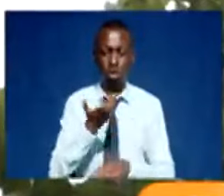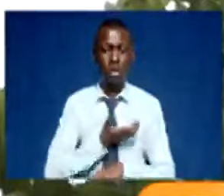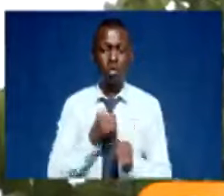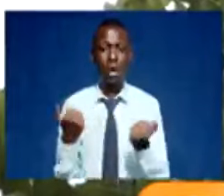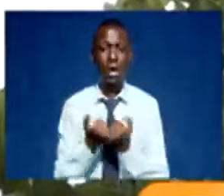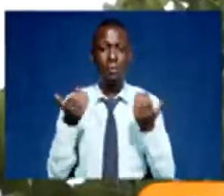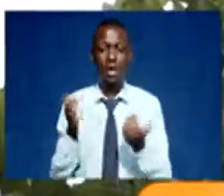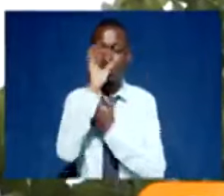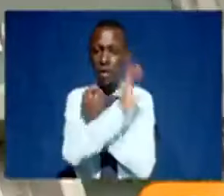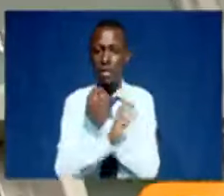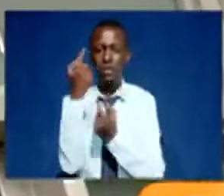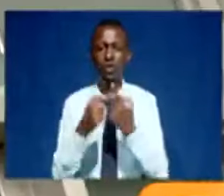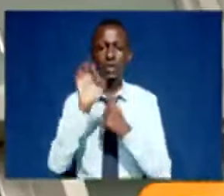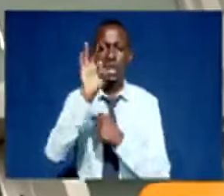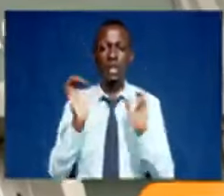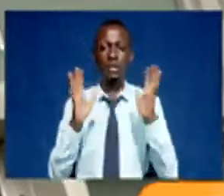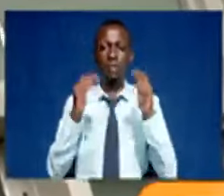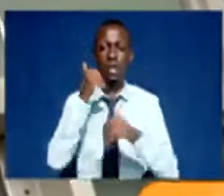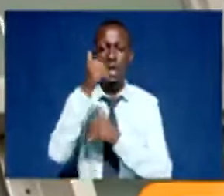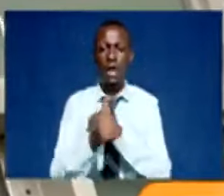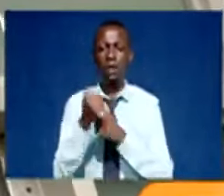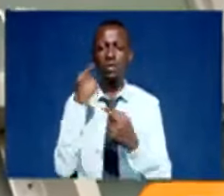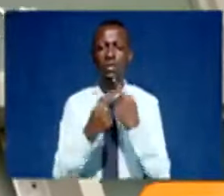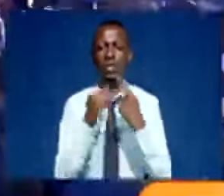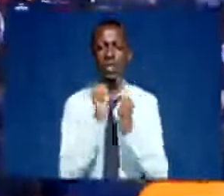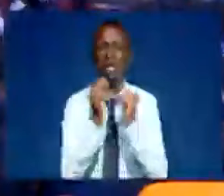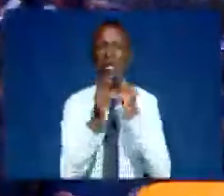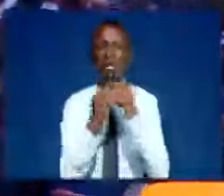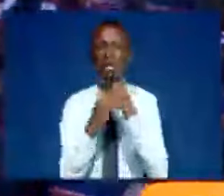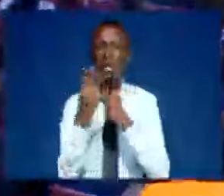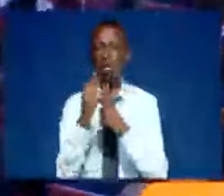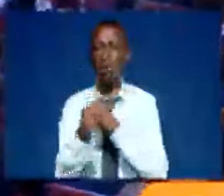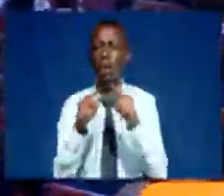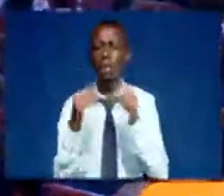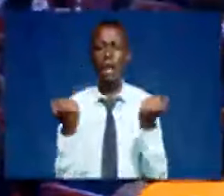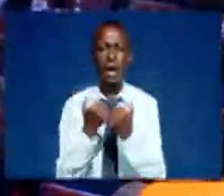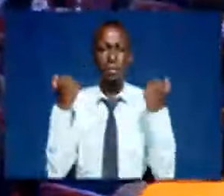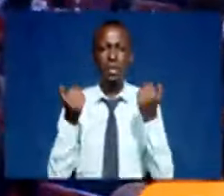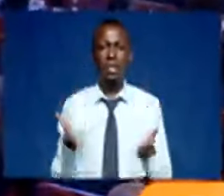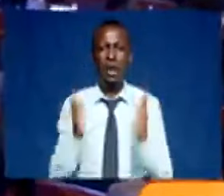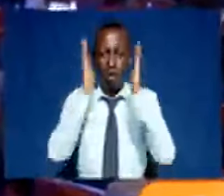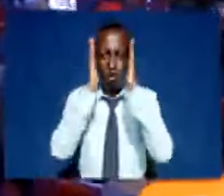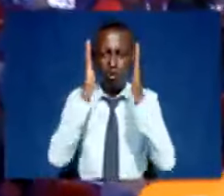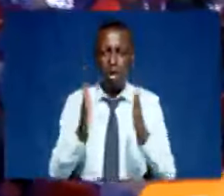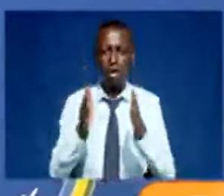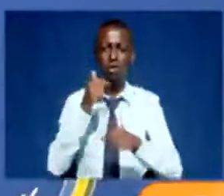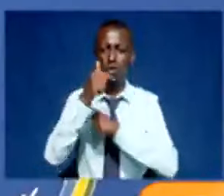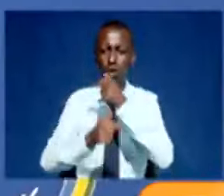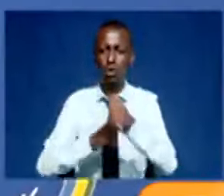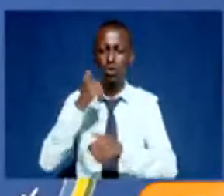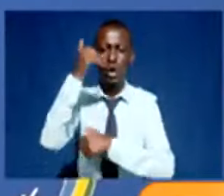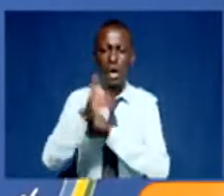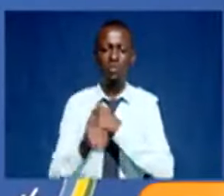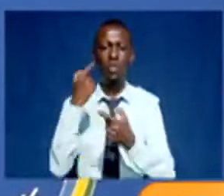the country marks 30 years since the 1994 genocide. The nation is focusing on rebuilding 30 years on. In